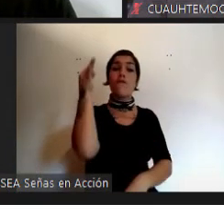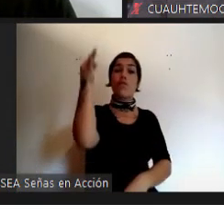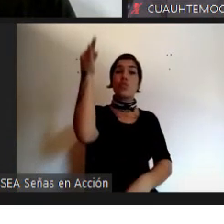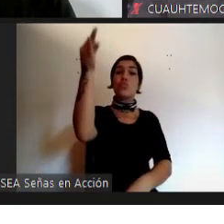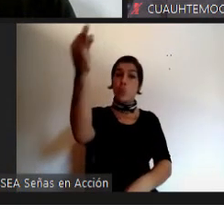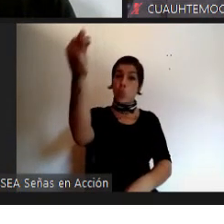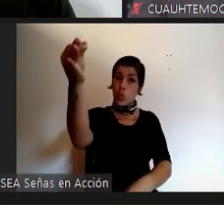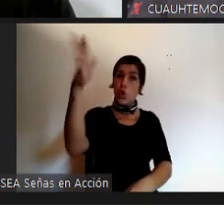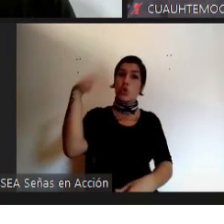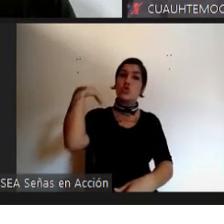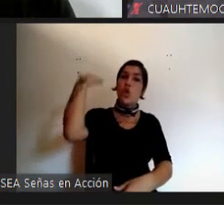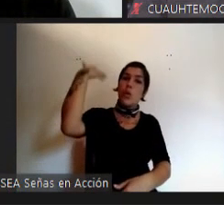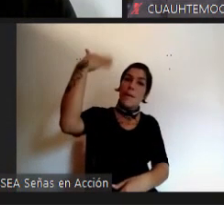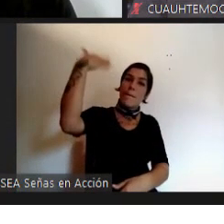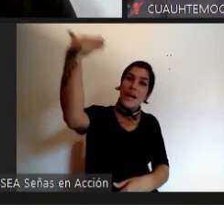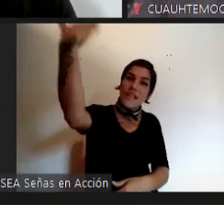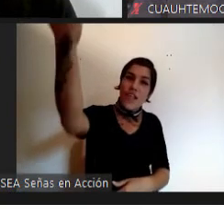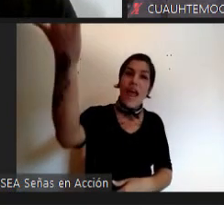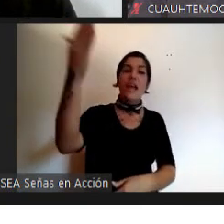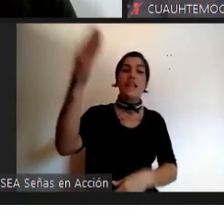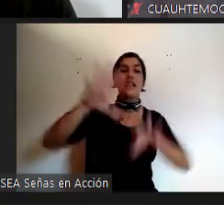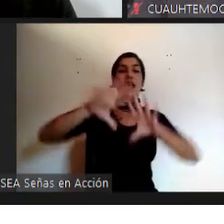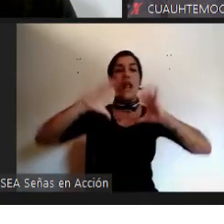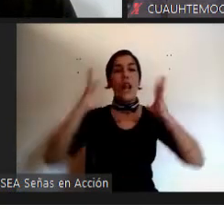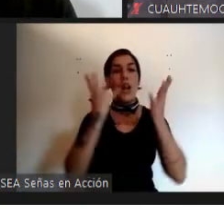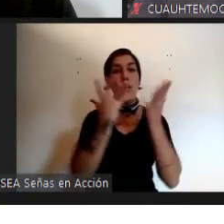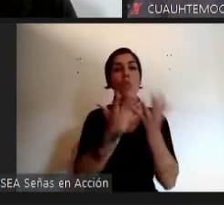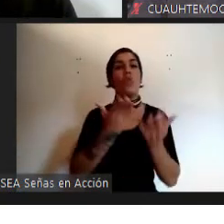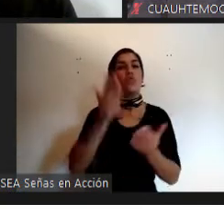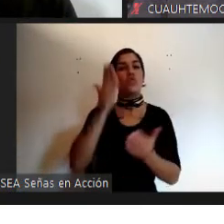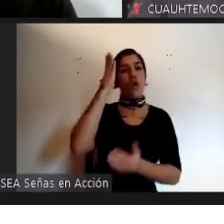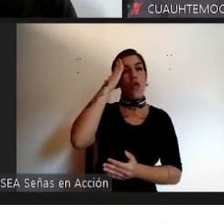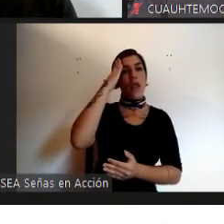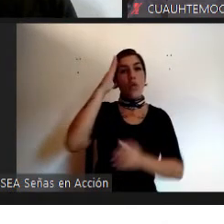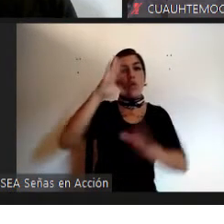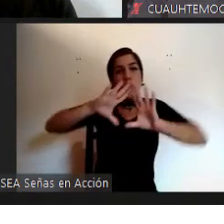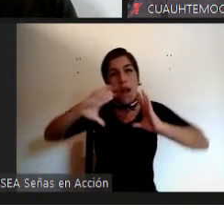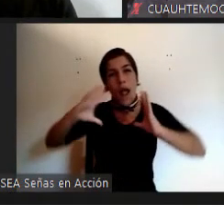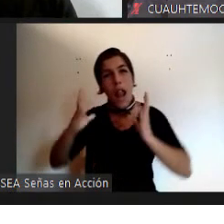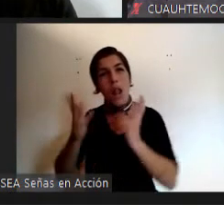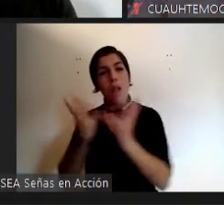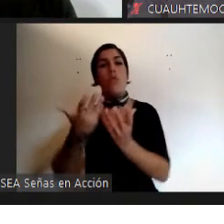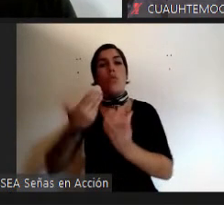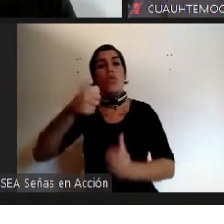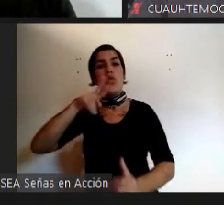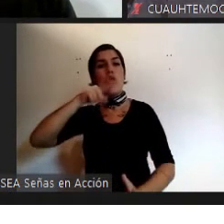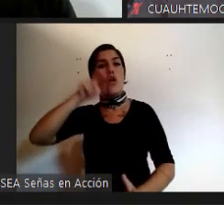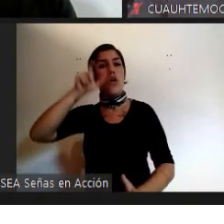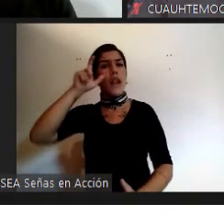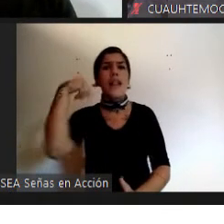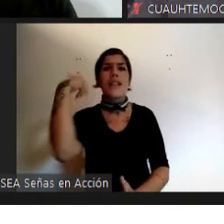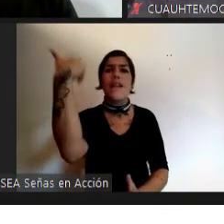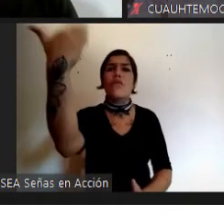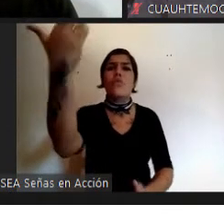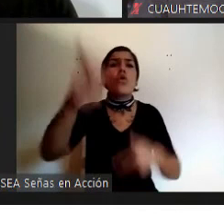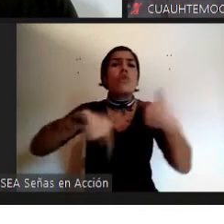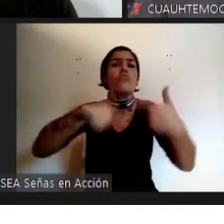maybe one of future and art, the world of art and culture that will